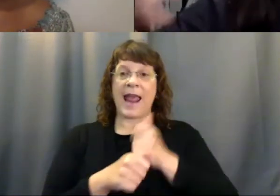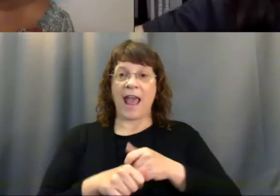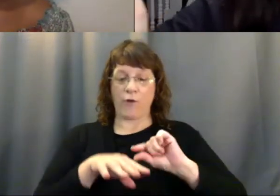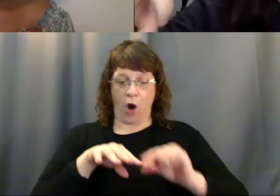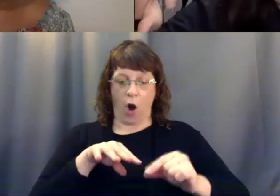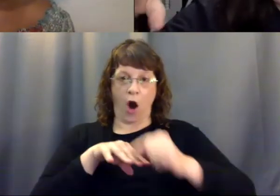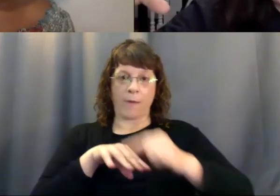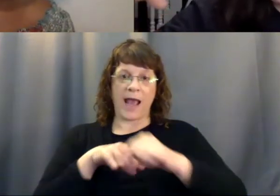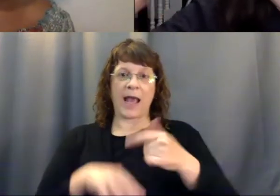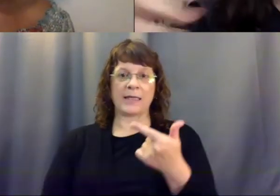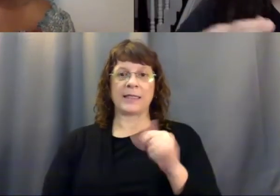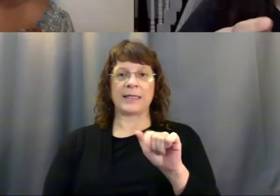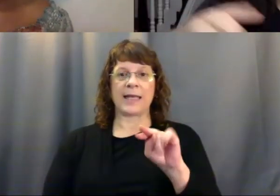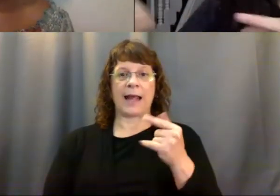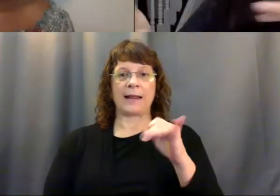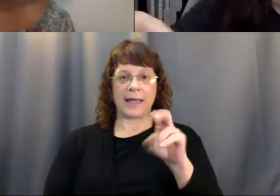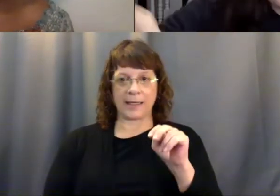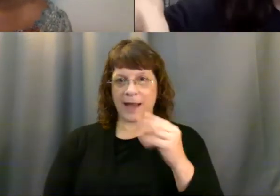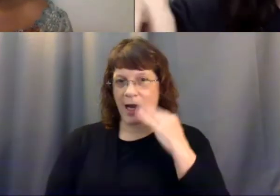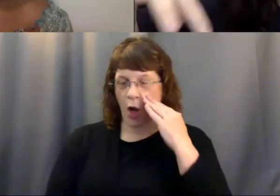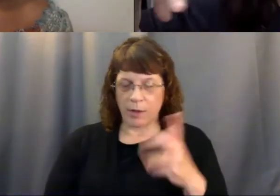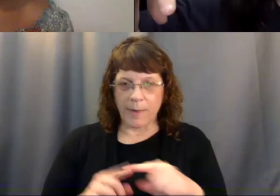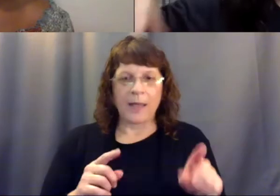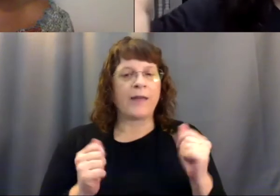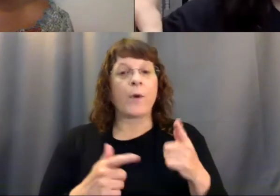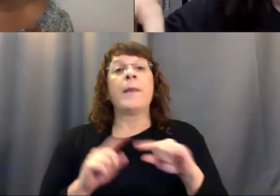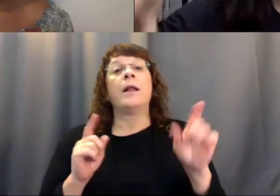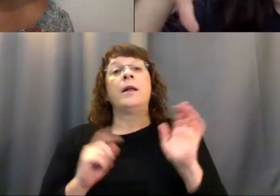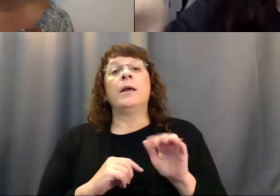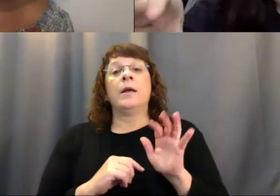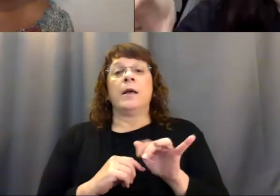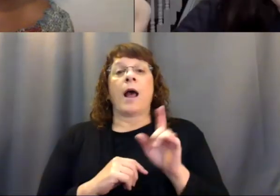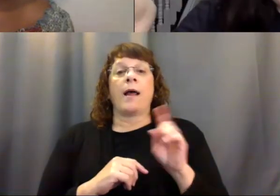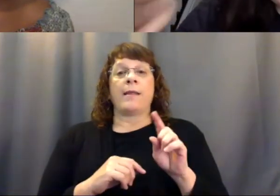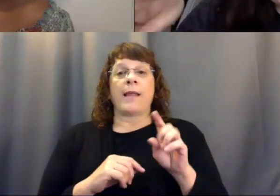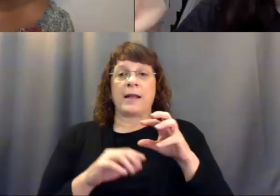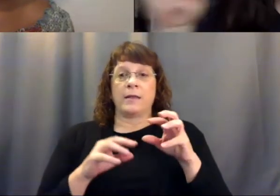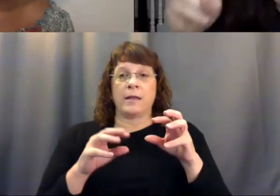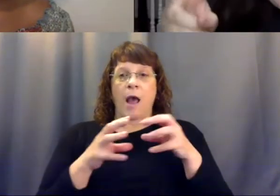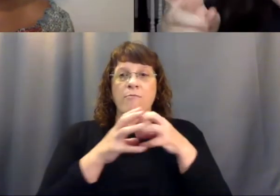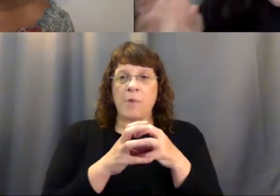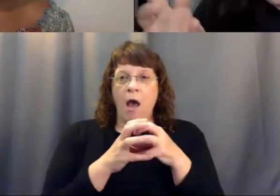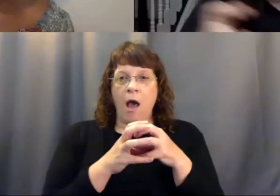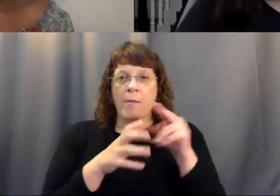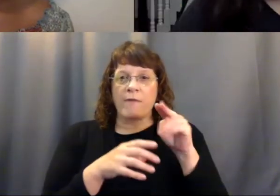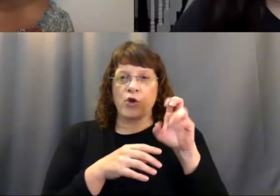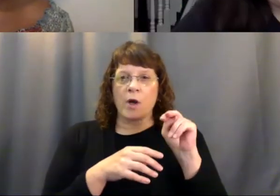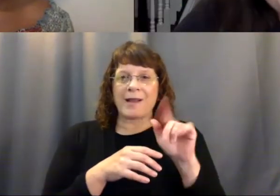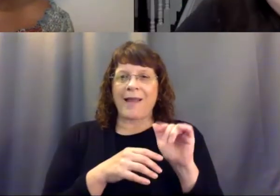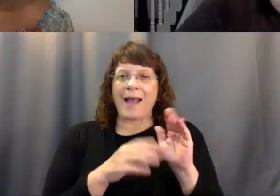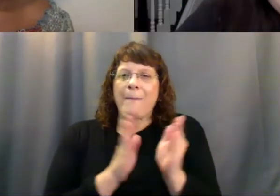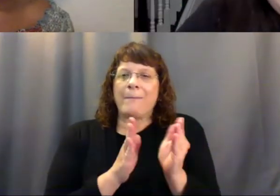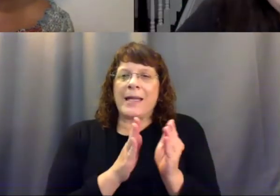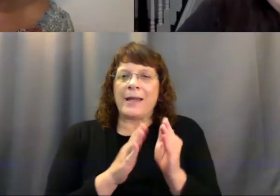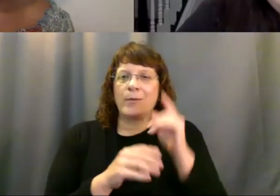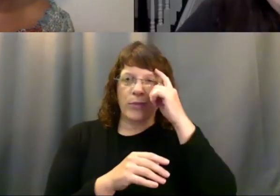a ganglion, which is like a little blob. I know you know this, but for the crowd, everyone. Like a blob of neurons, it's like a mini brain almost. So